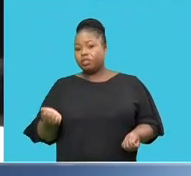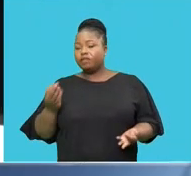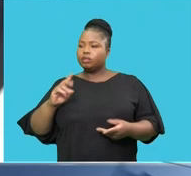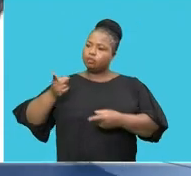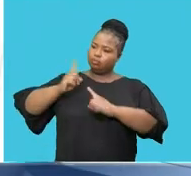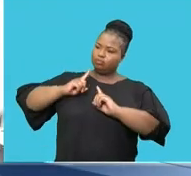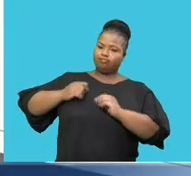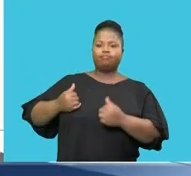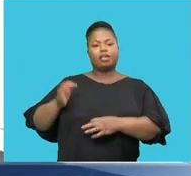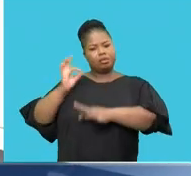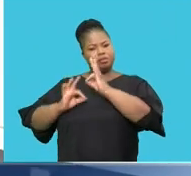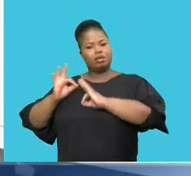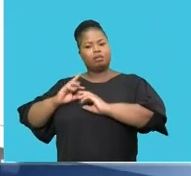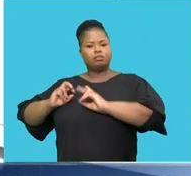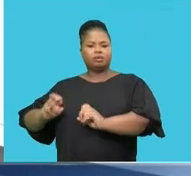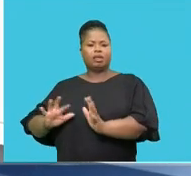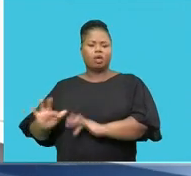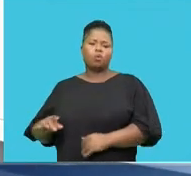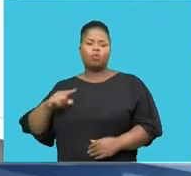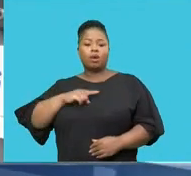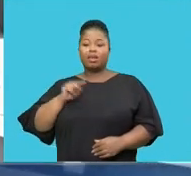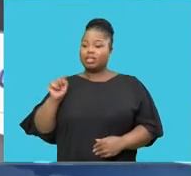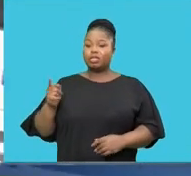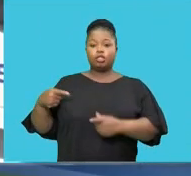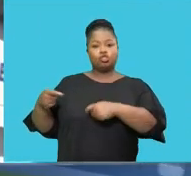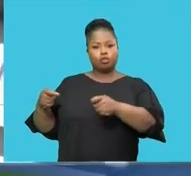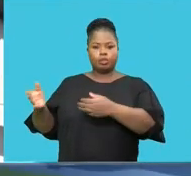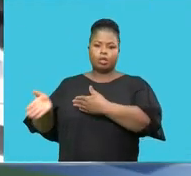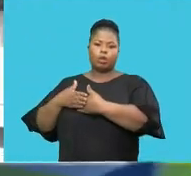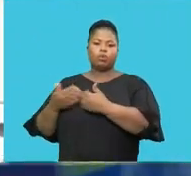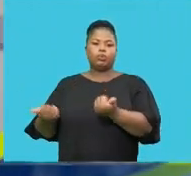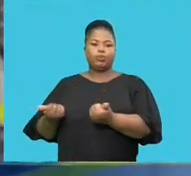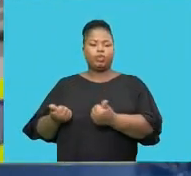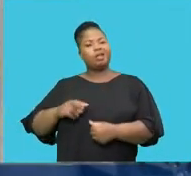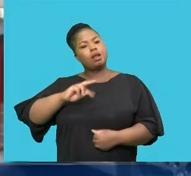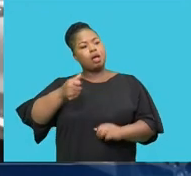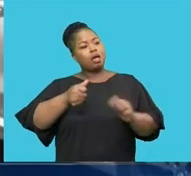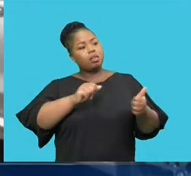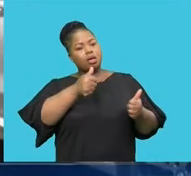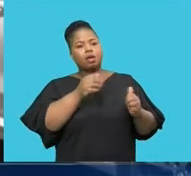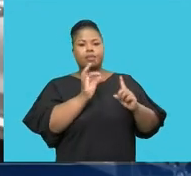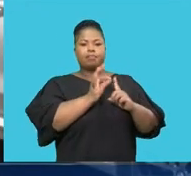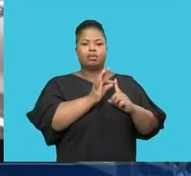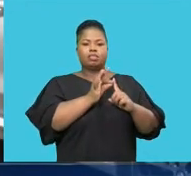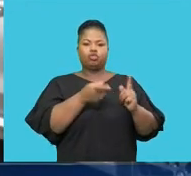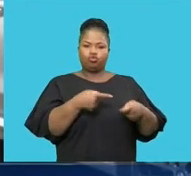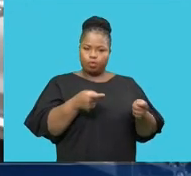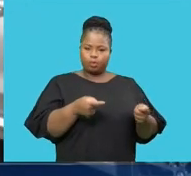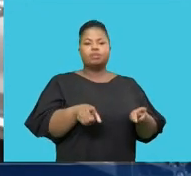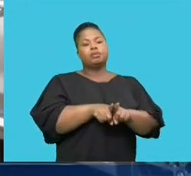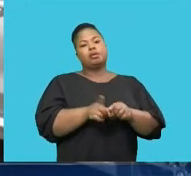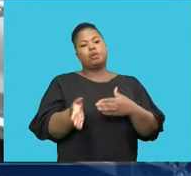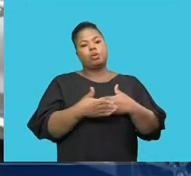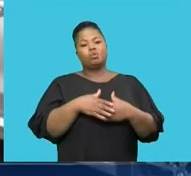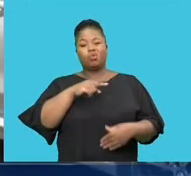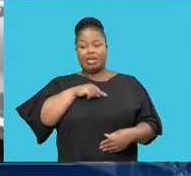how the investigation is going. We know that the shop has been closed and a few other Pakistani outlets, as they call them here in Naledi, have closed off